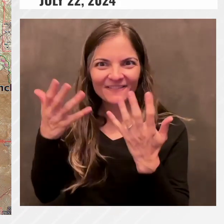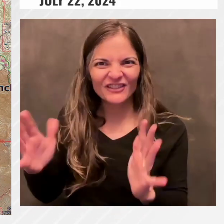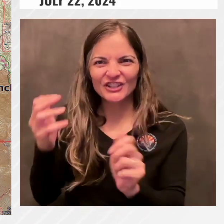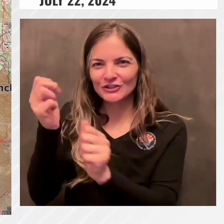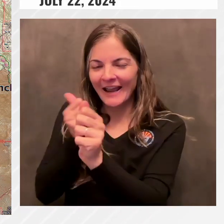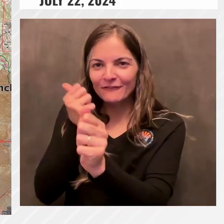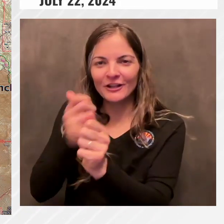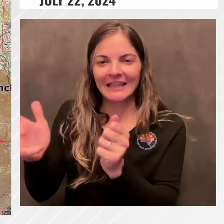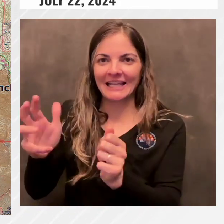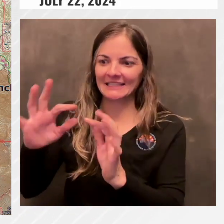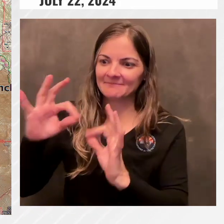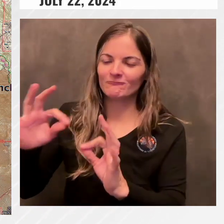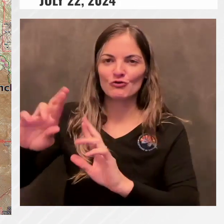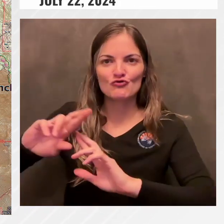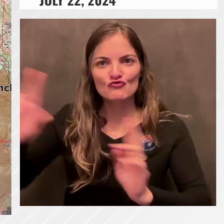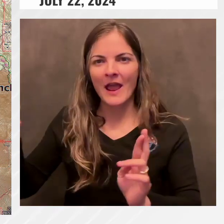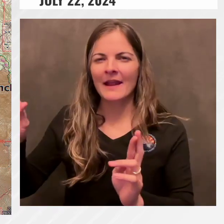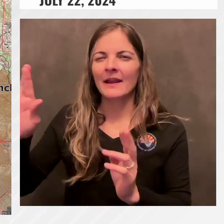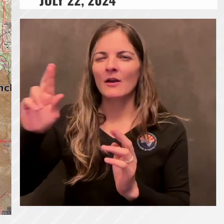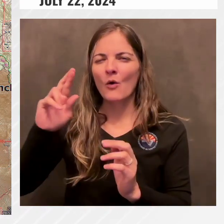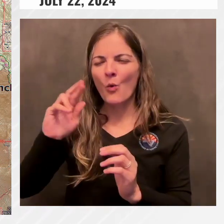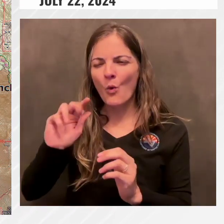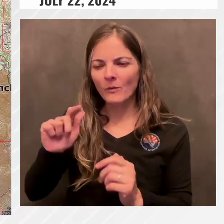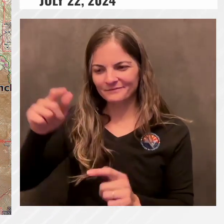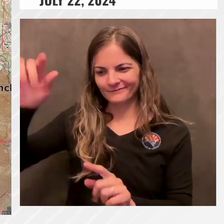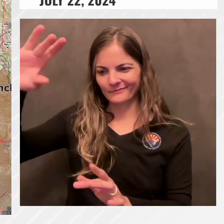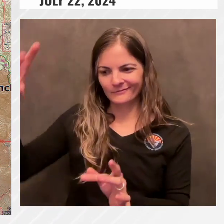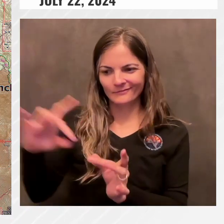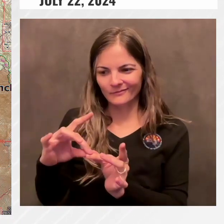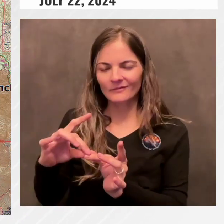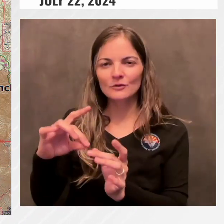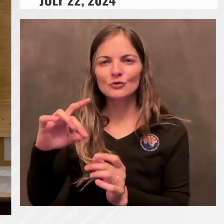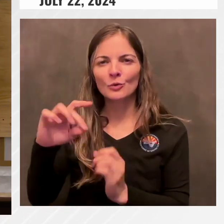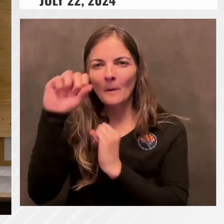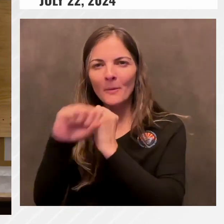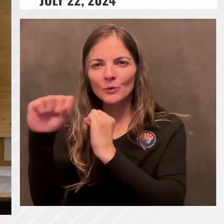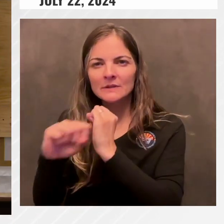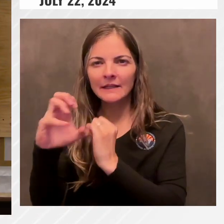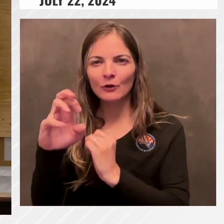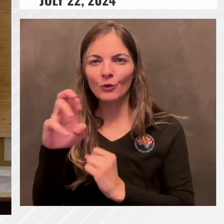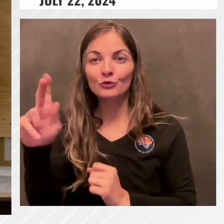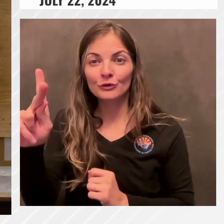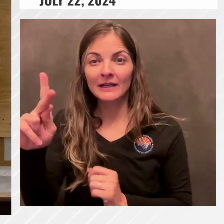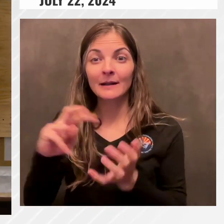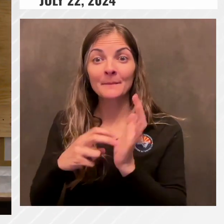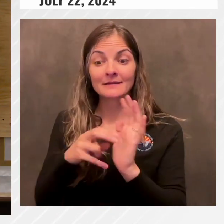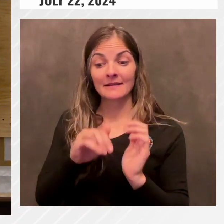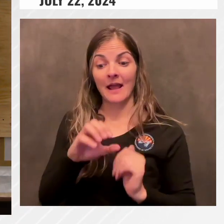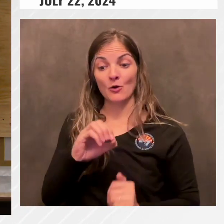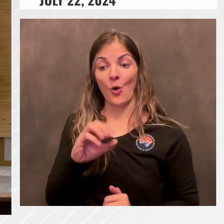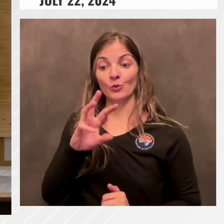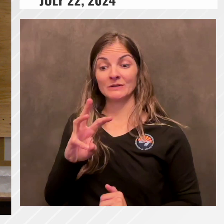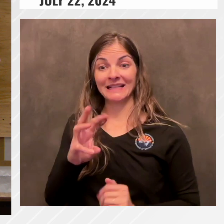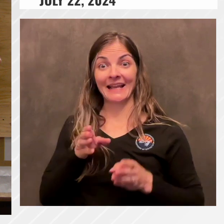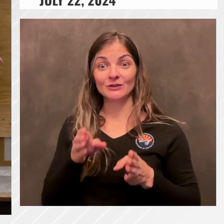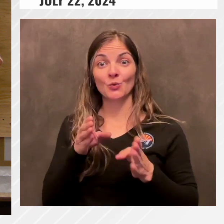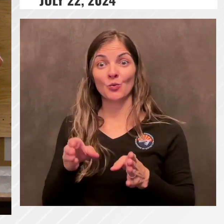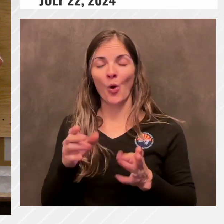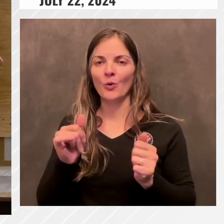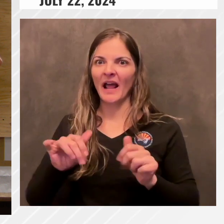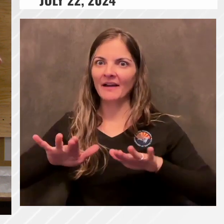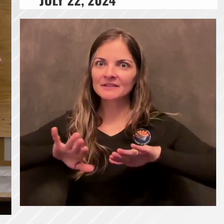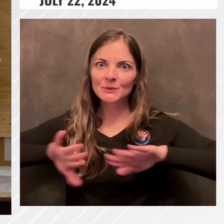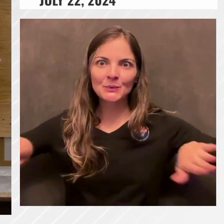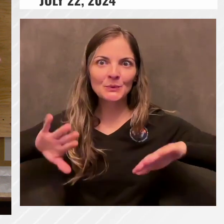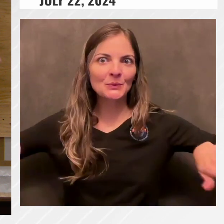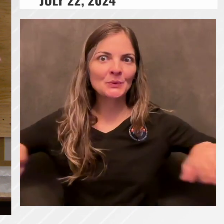success. It's backed off that 06 road nicely, and we're going to be crews are going to be working on getting depth. They're going to send people further interior